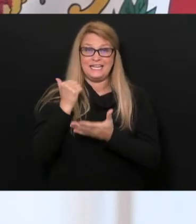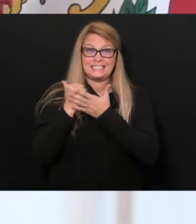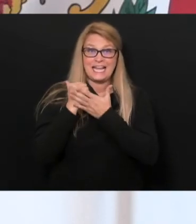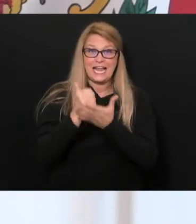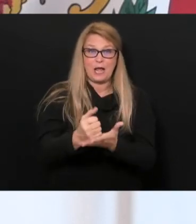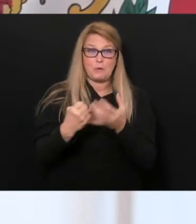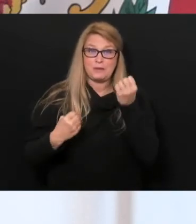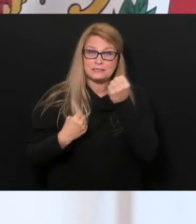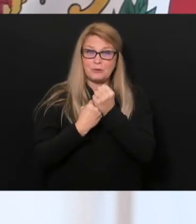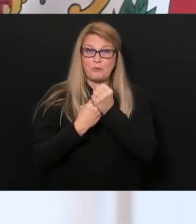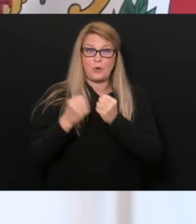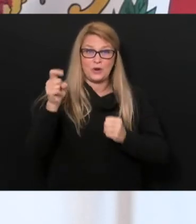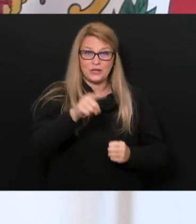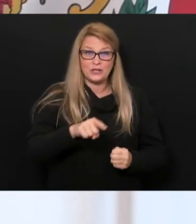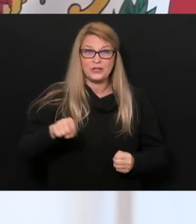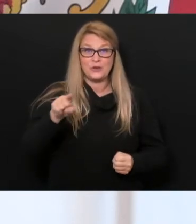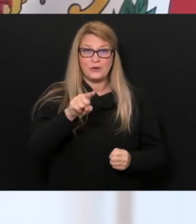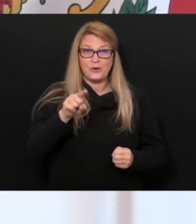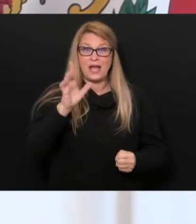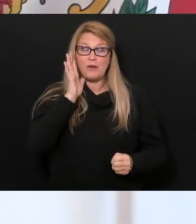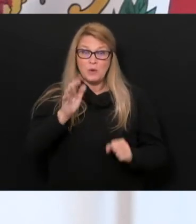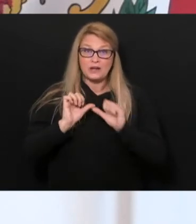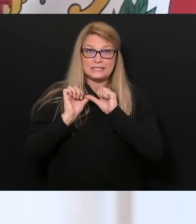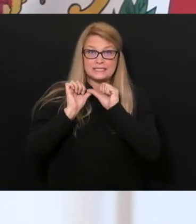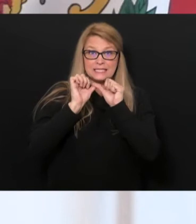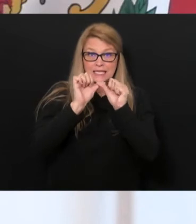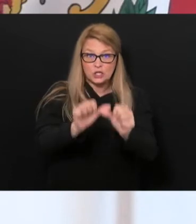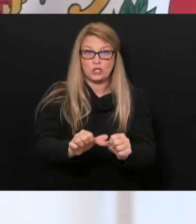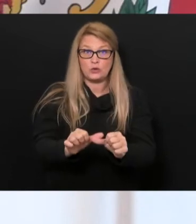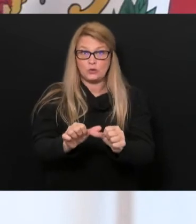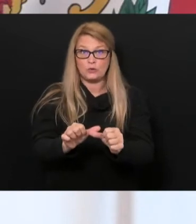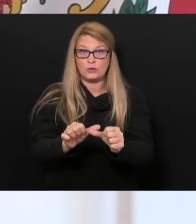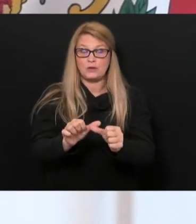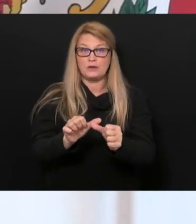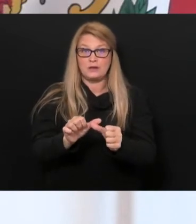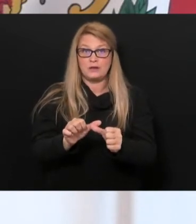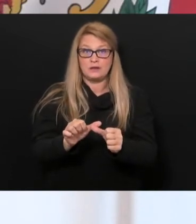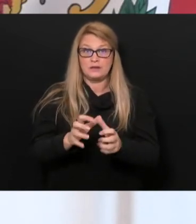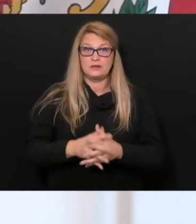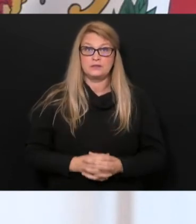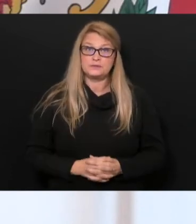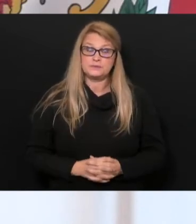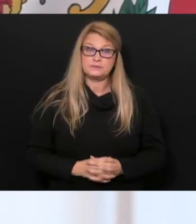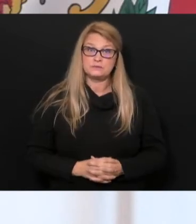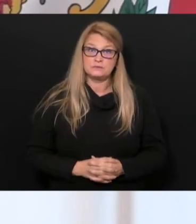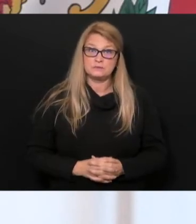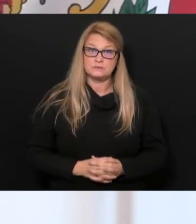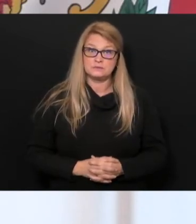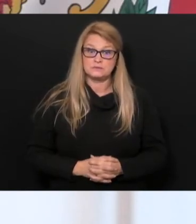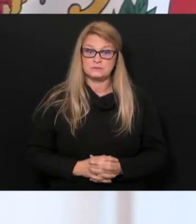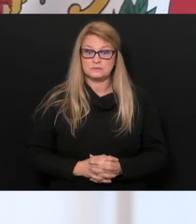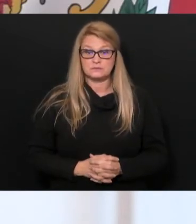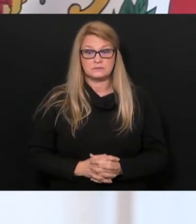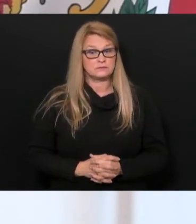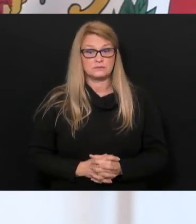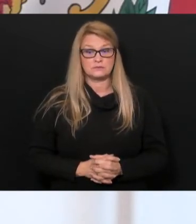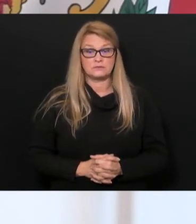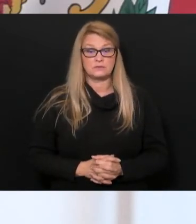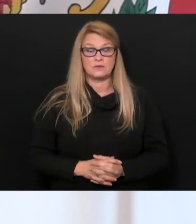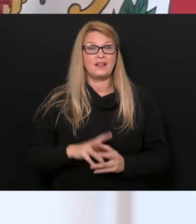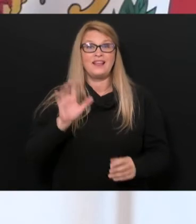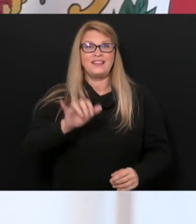will continue to do so as long as God gives me breath. If that's what you want, that's not